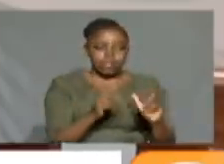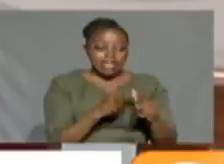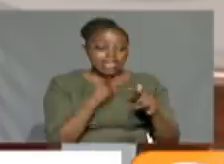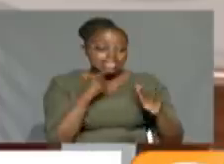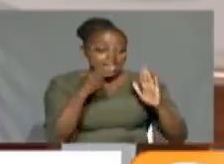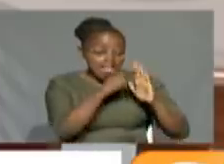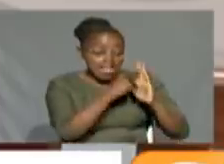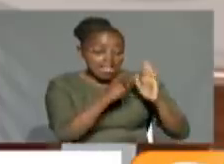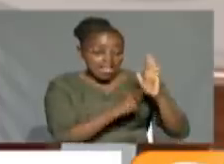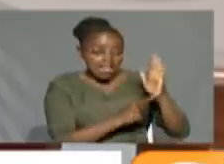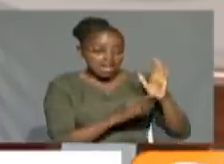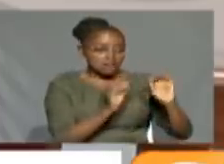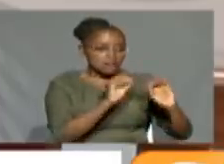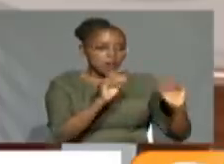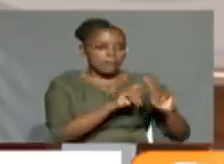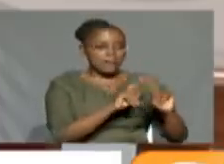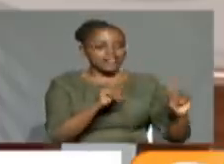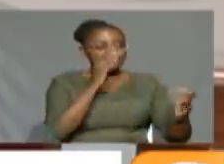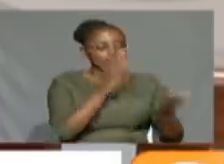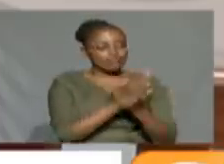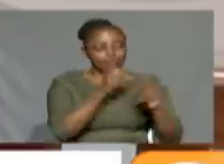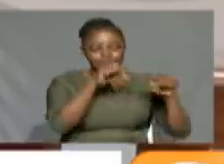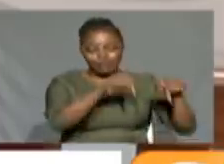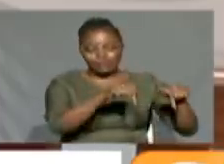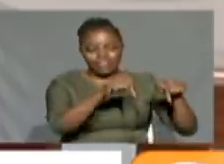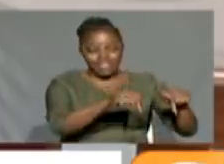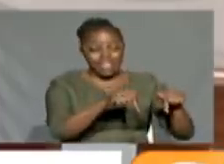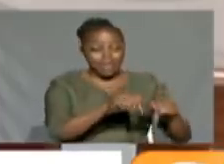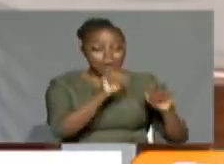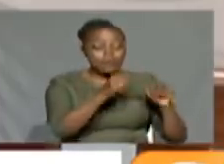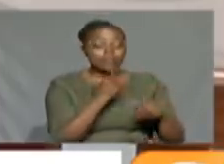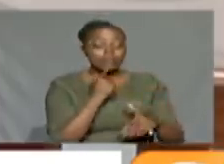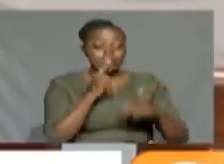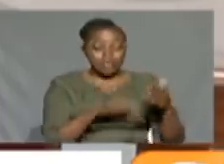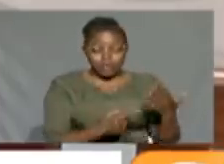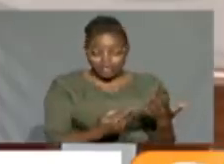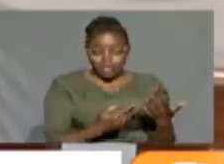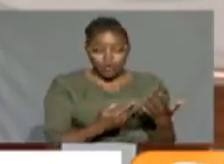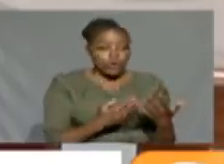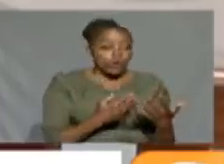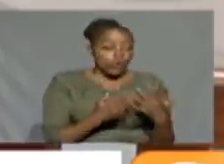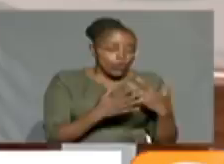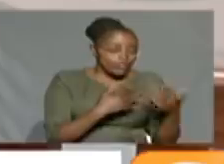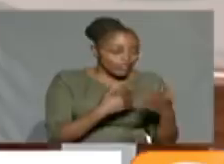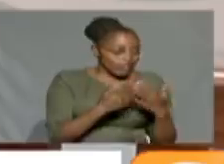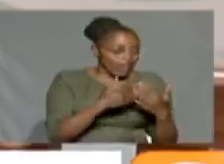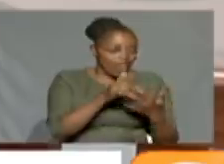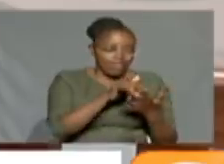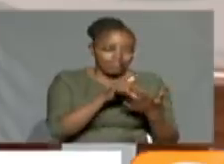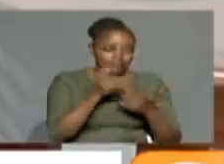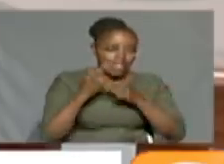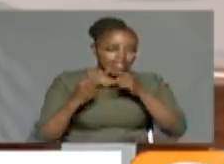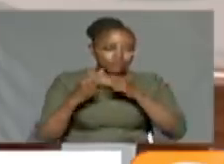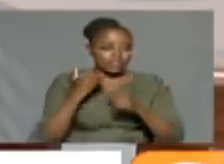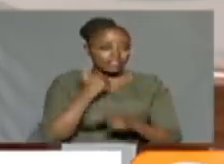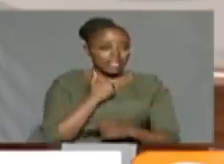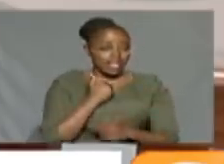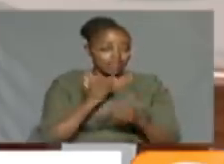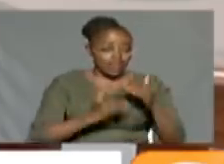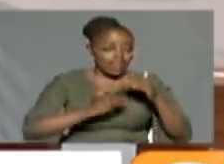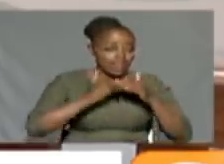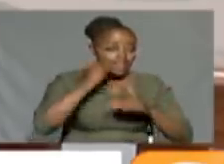say this is what it will be. But truly today, we can say, based on our experience, we are certain next